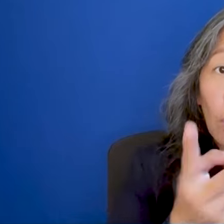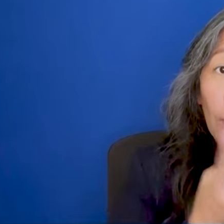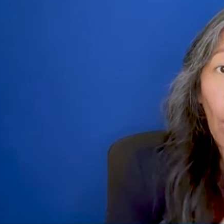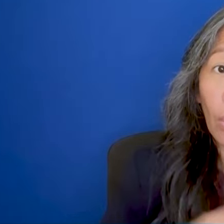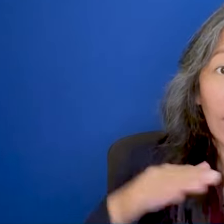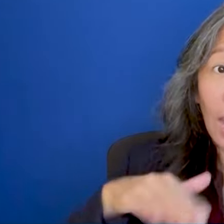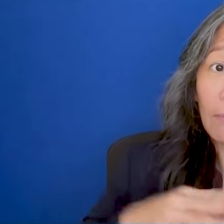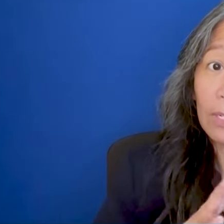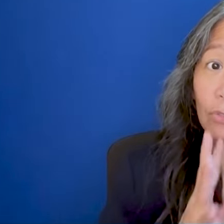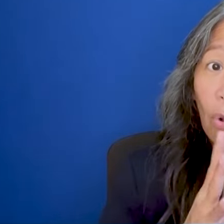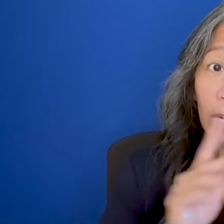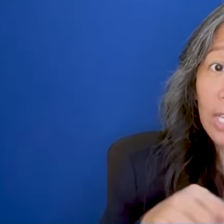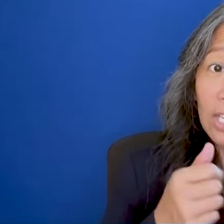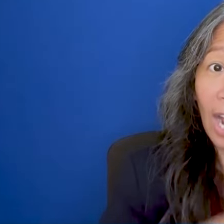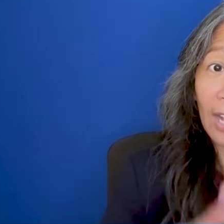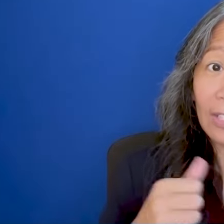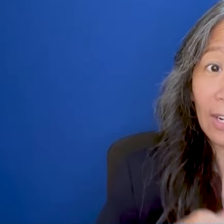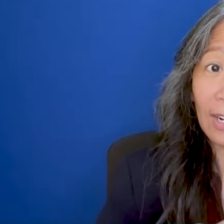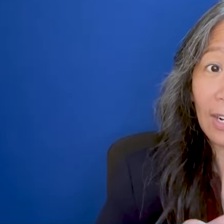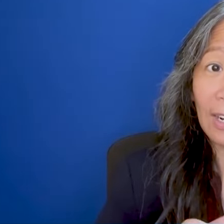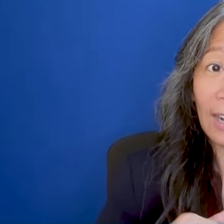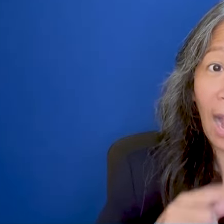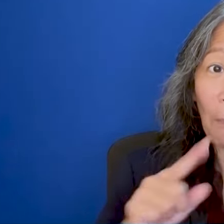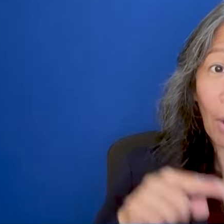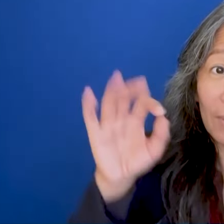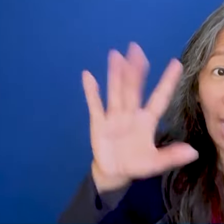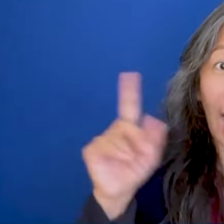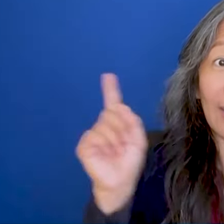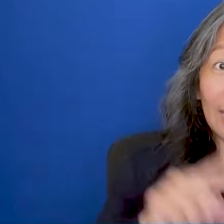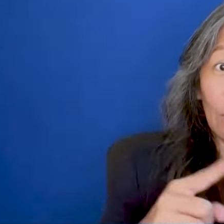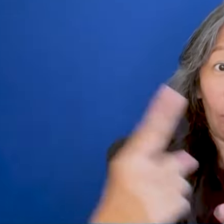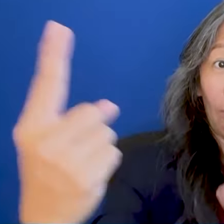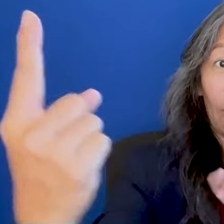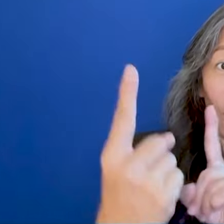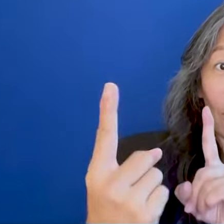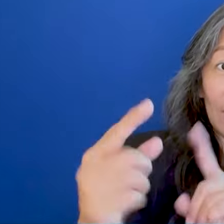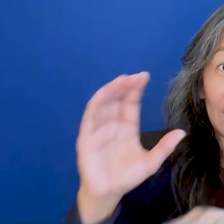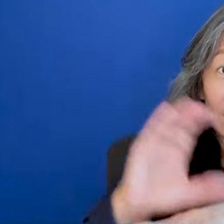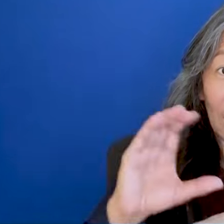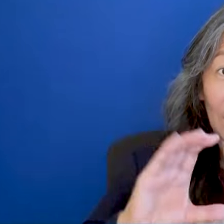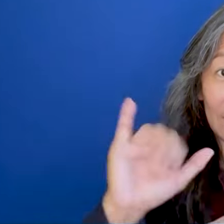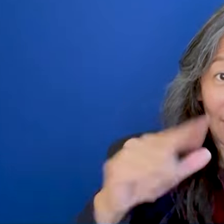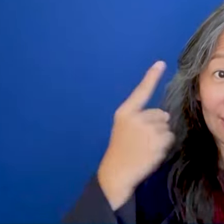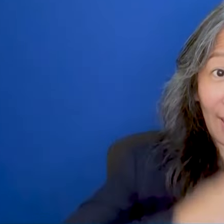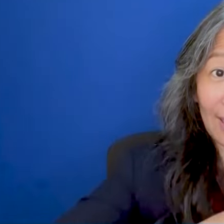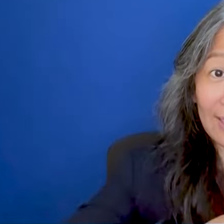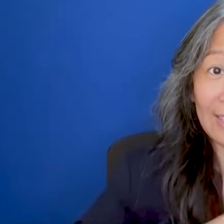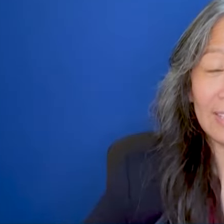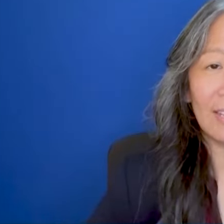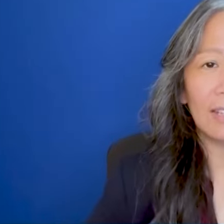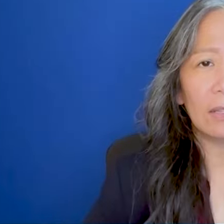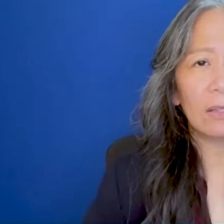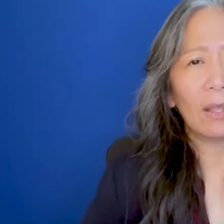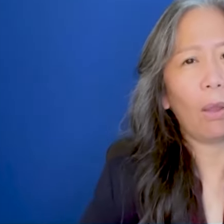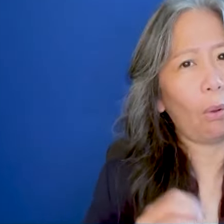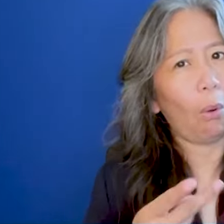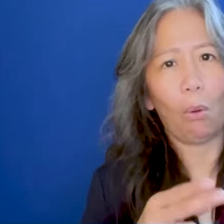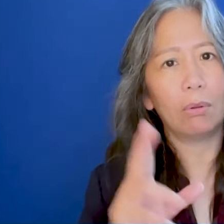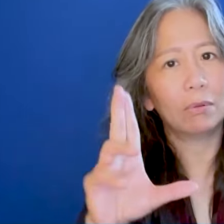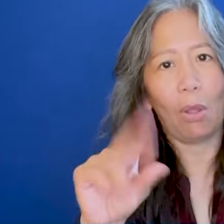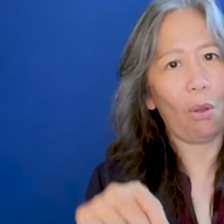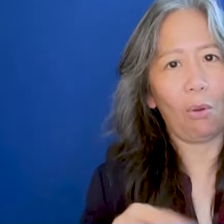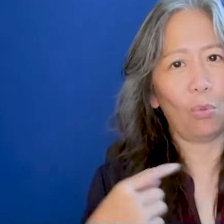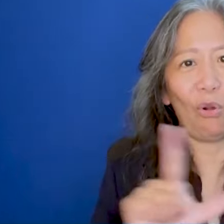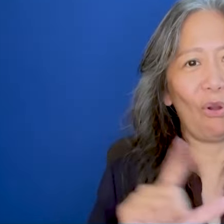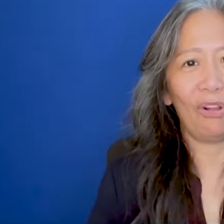both hadn't talked to each other at all about the ministry until you saw each other at the chapel that day? Oh, yeah.